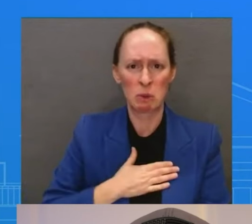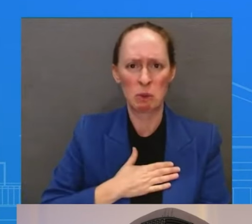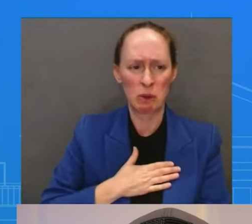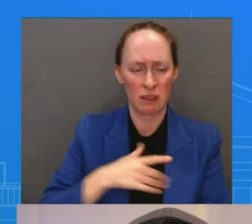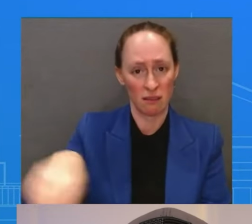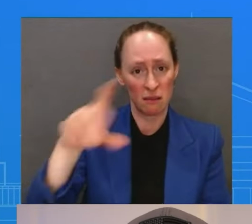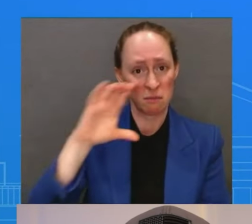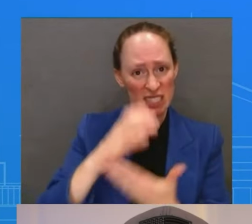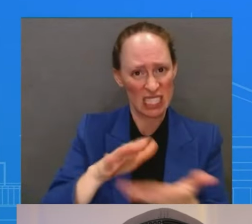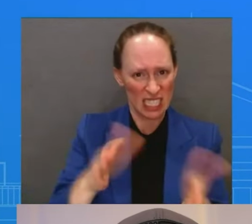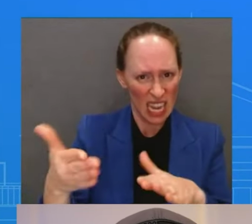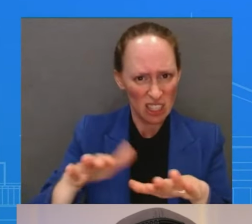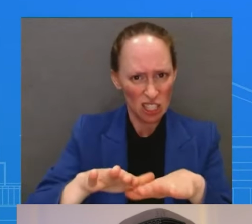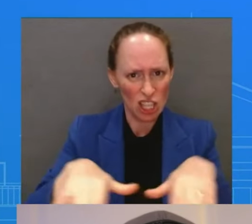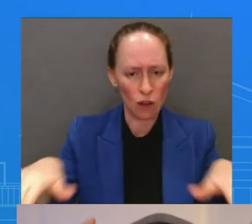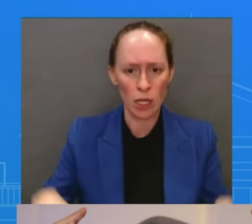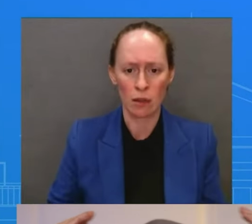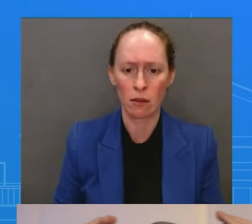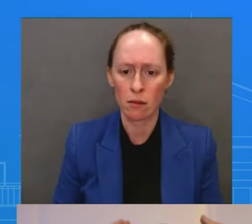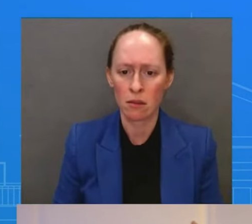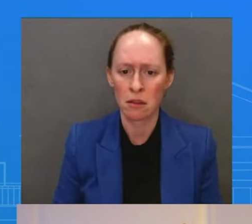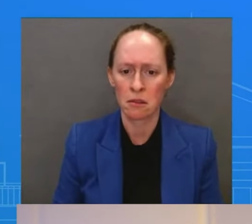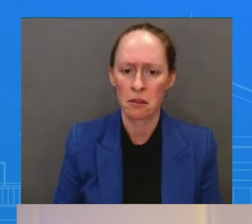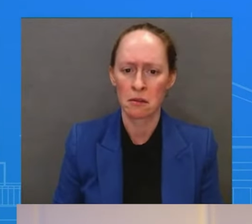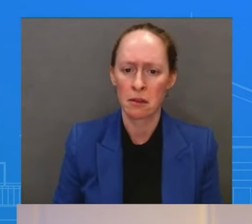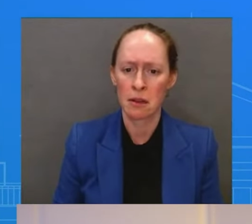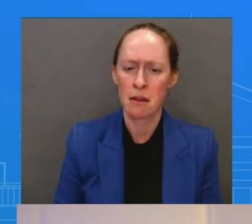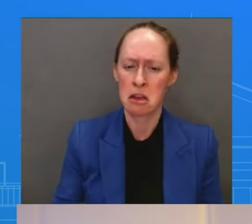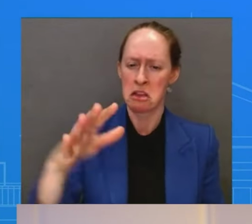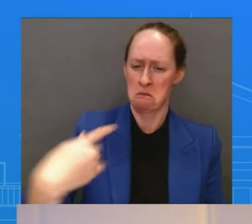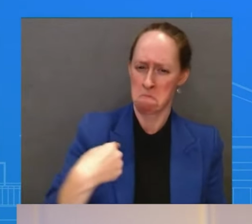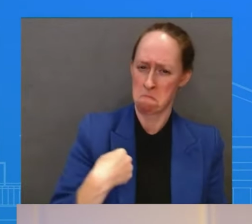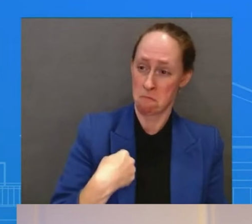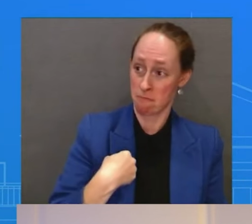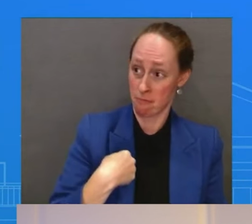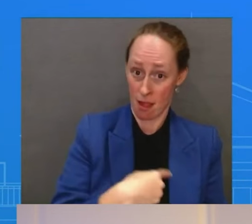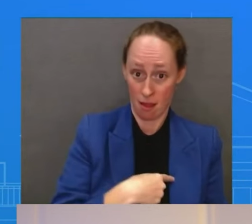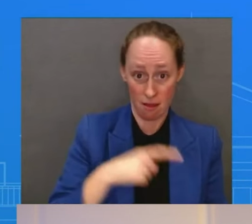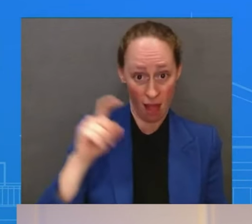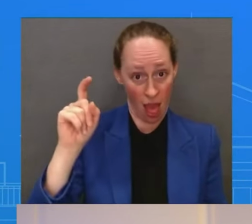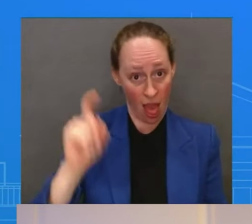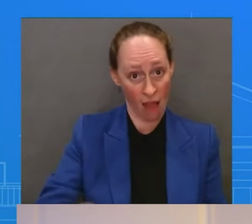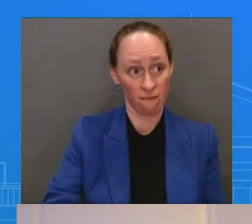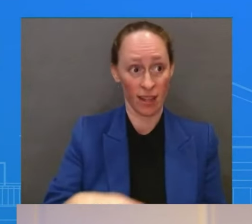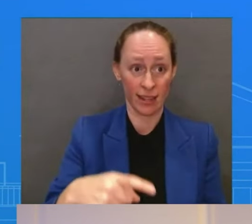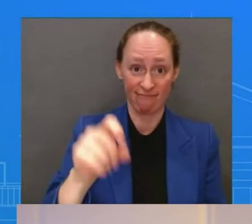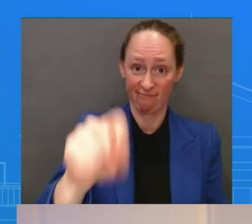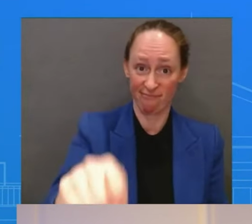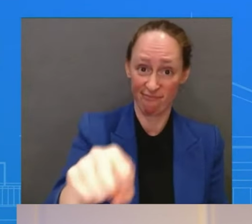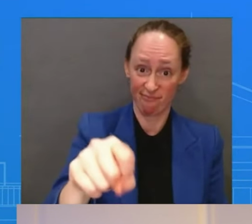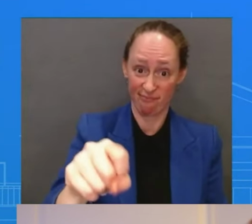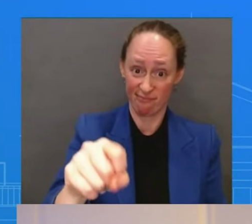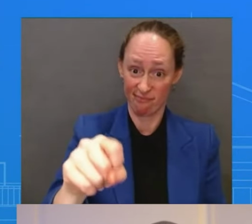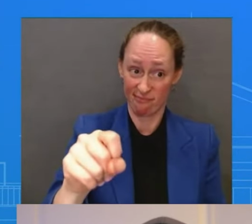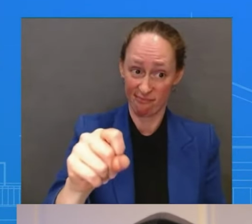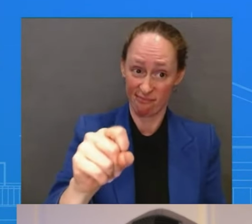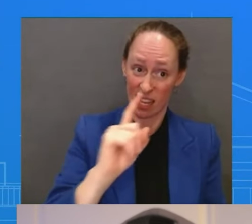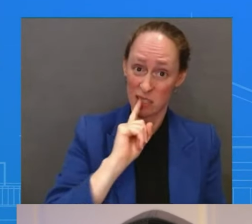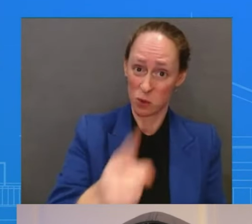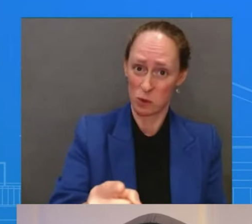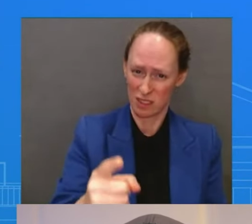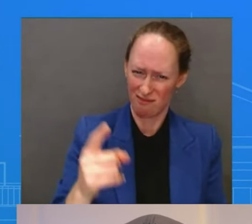of having to validate or approve those images that are coming from the Prime Minister of Israel, and we have absolutely no reason to doubt their authenticity.